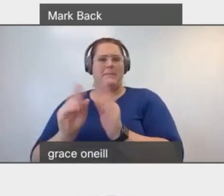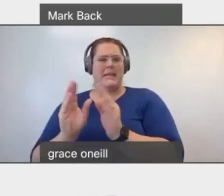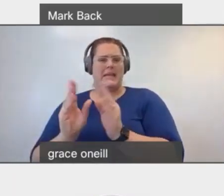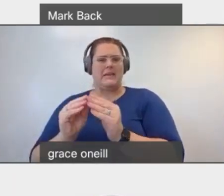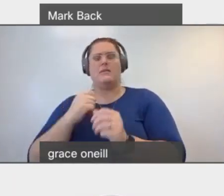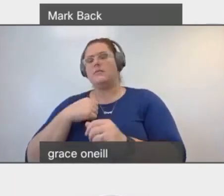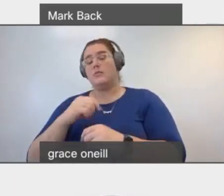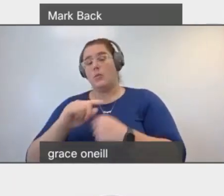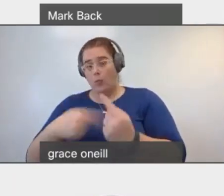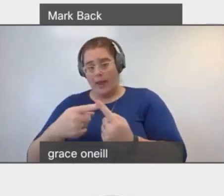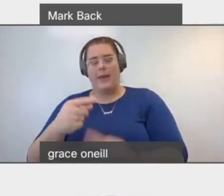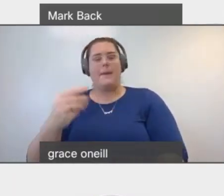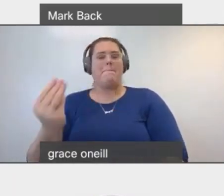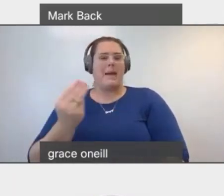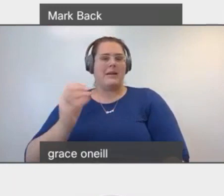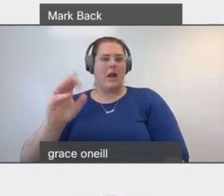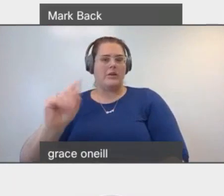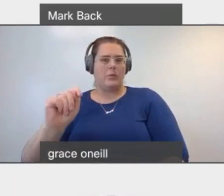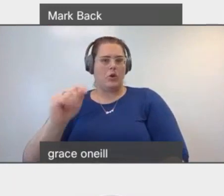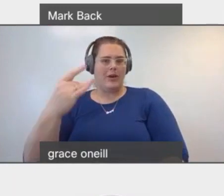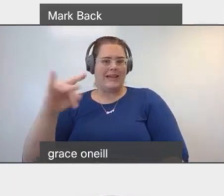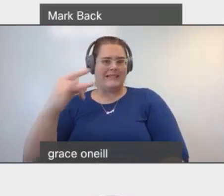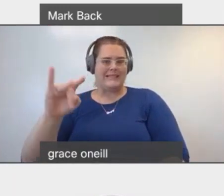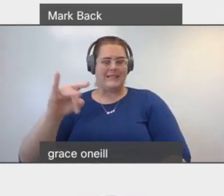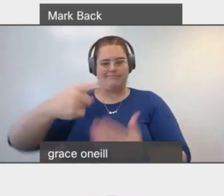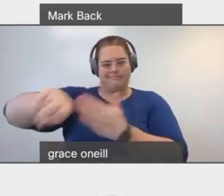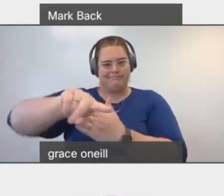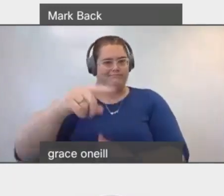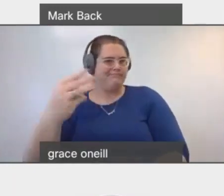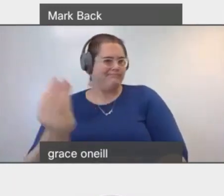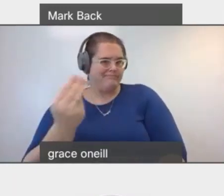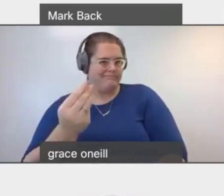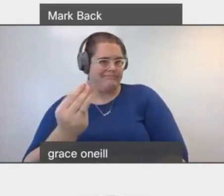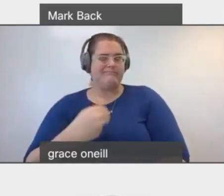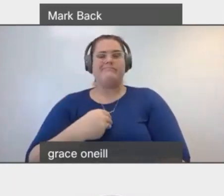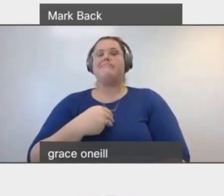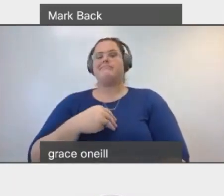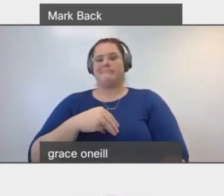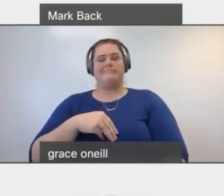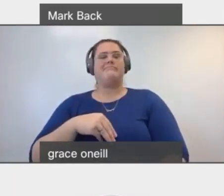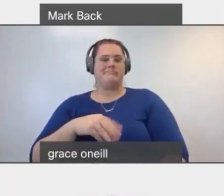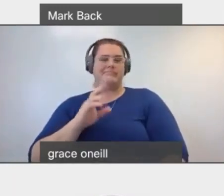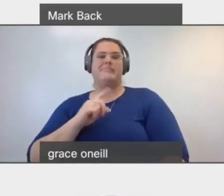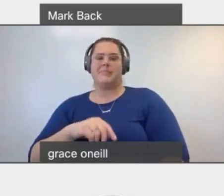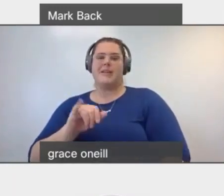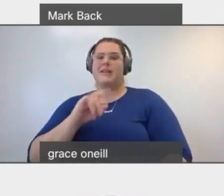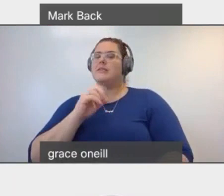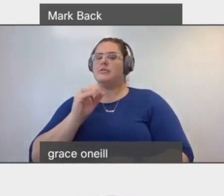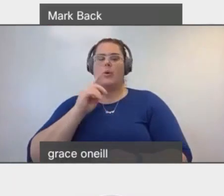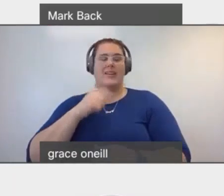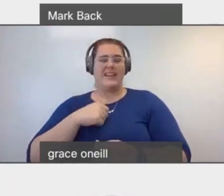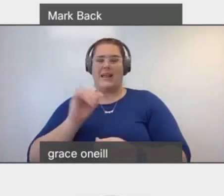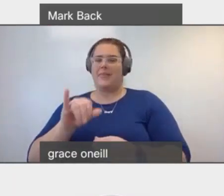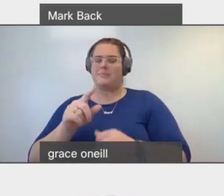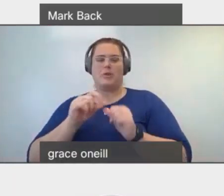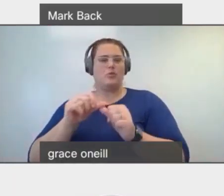18th, 11 a.m. to 12 p.m. These have always been recurring meetings that